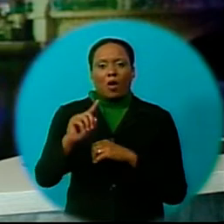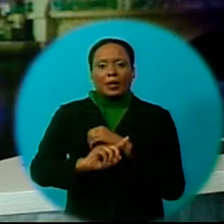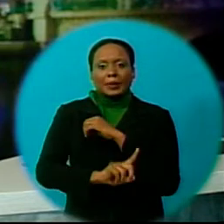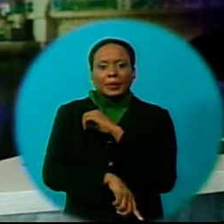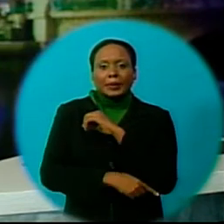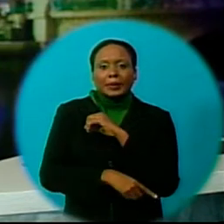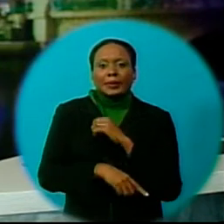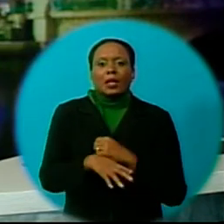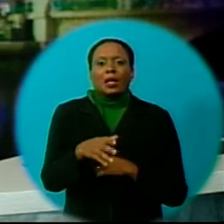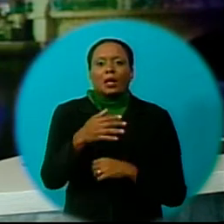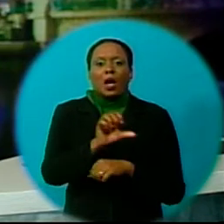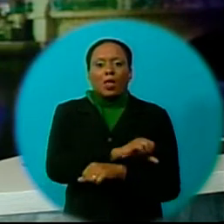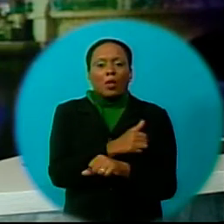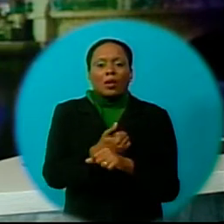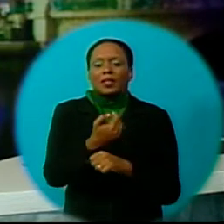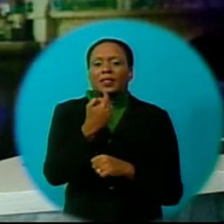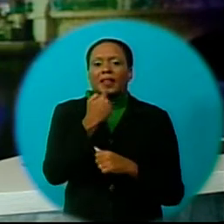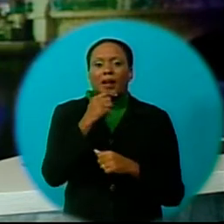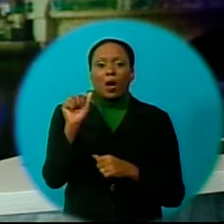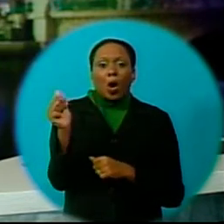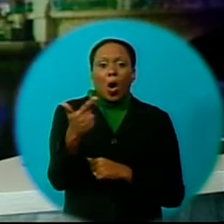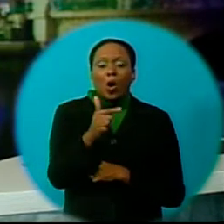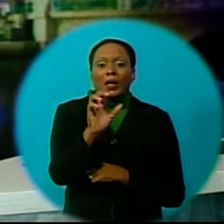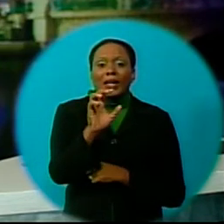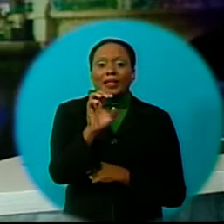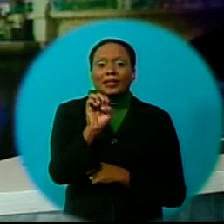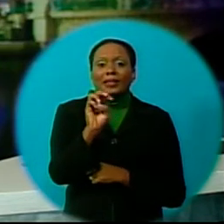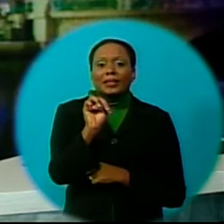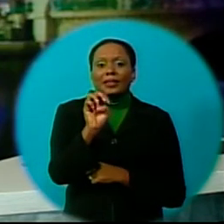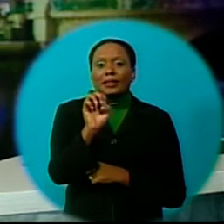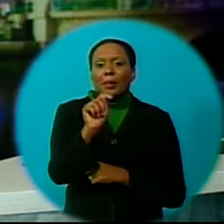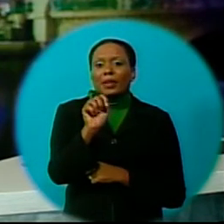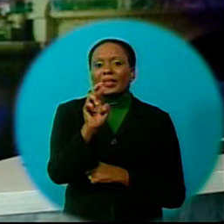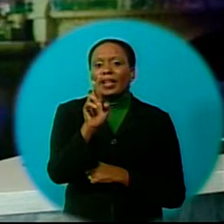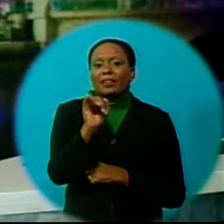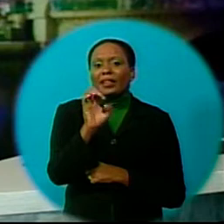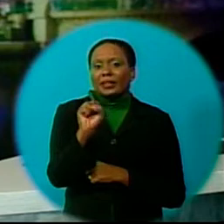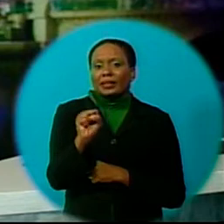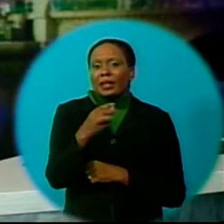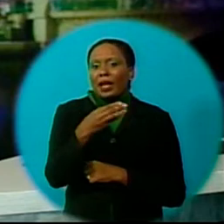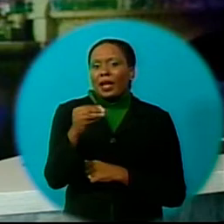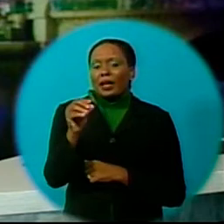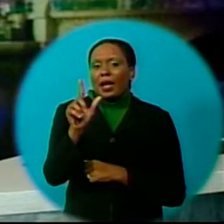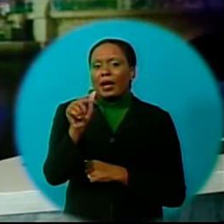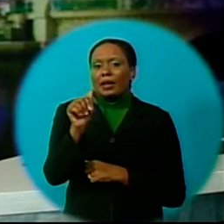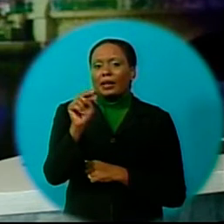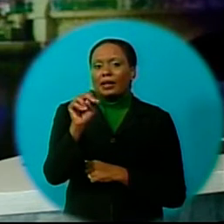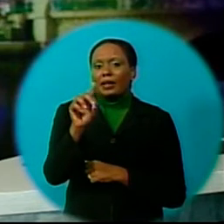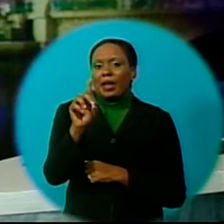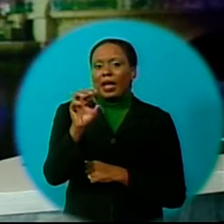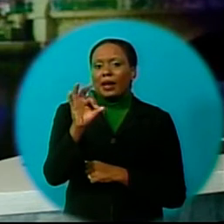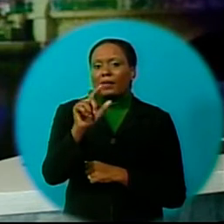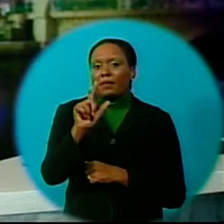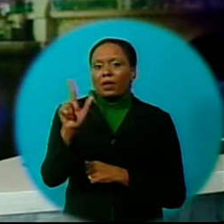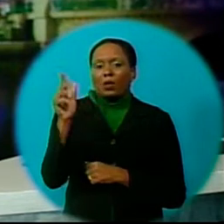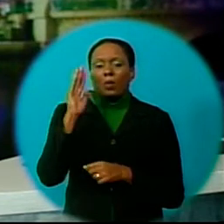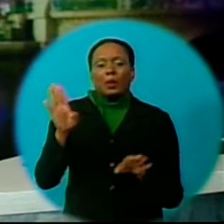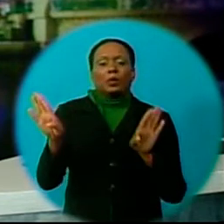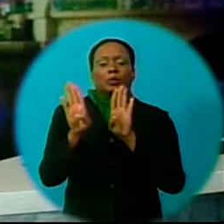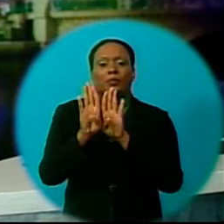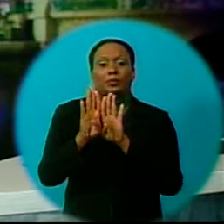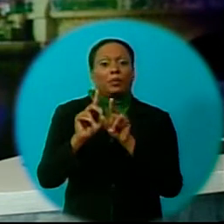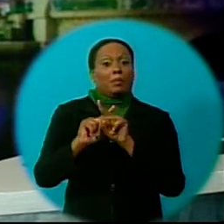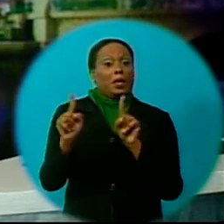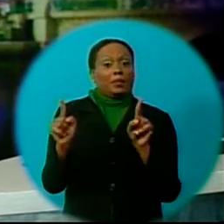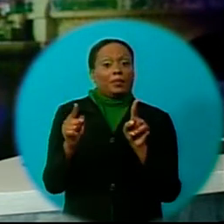Service Authority, Carl Padmore, is advising that all cemeteries and the landfill at Mangrove Pond at Vaucluse will also be closed on that